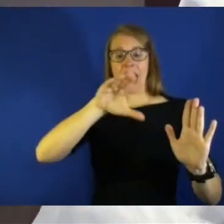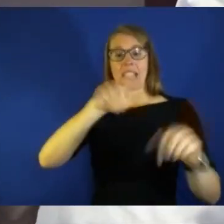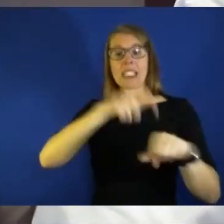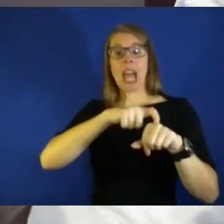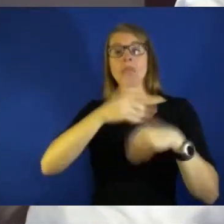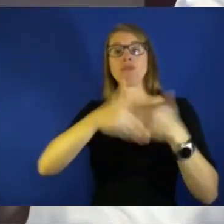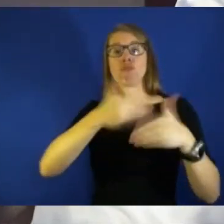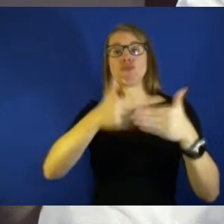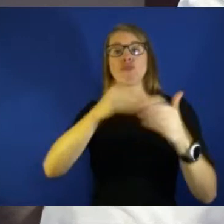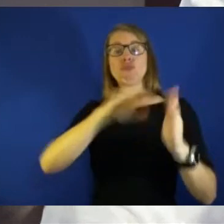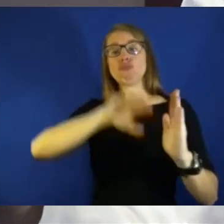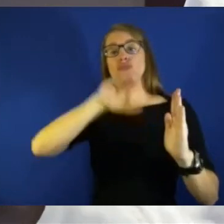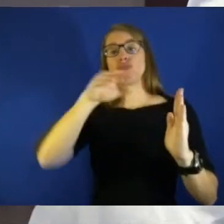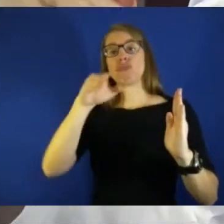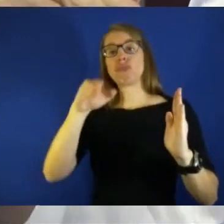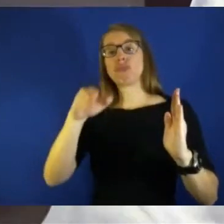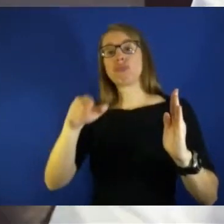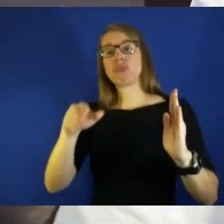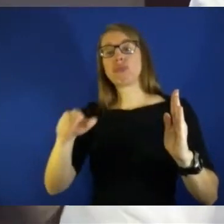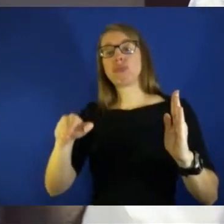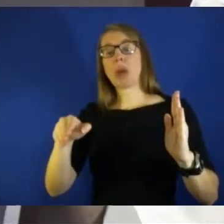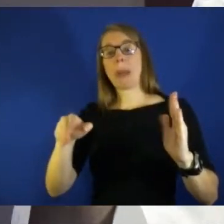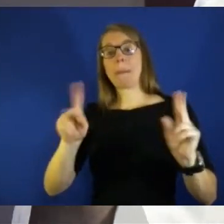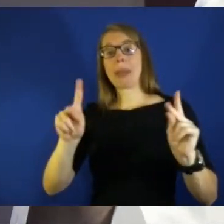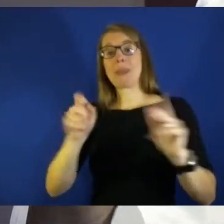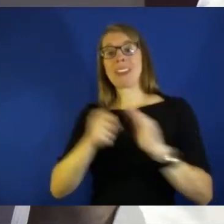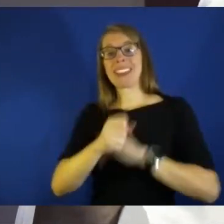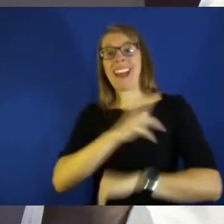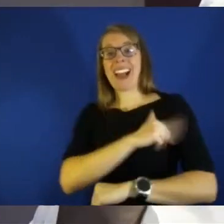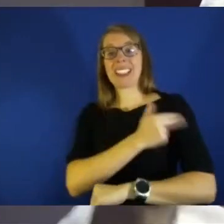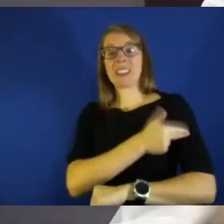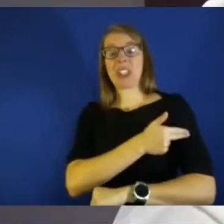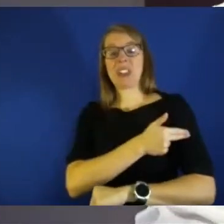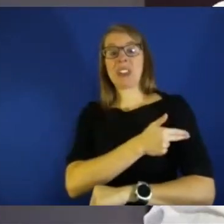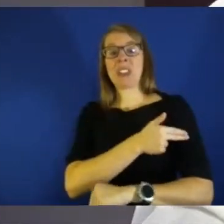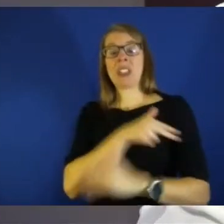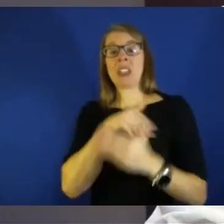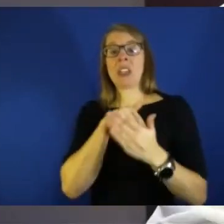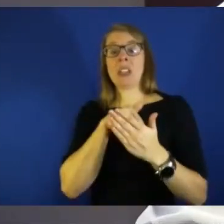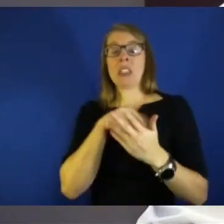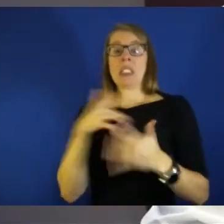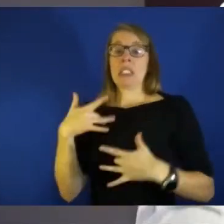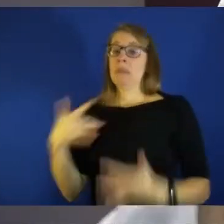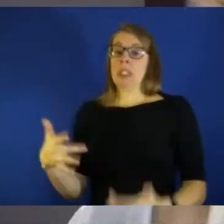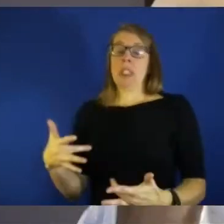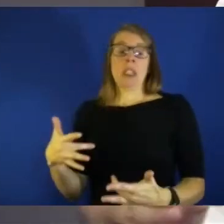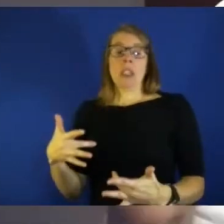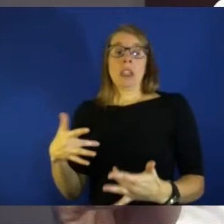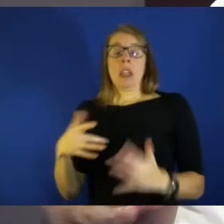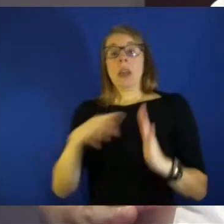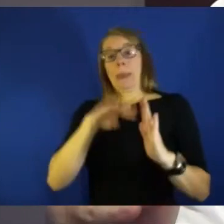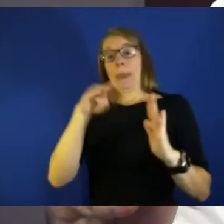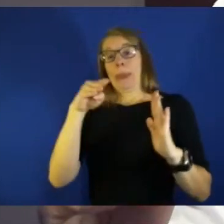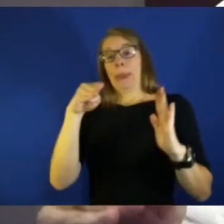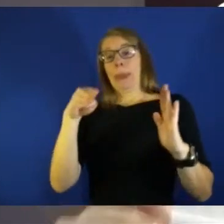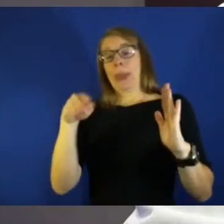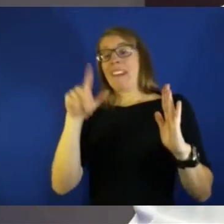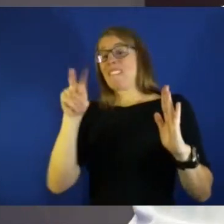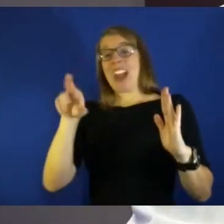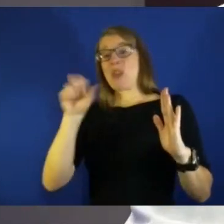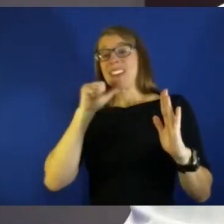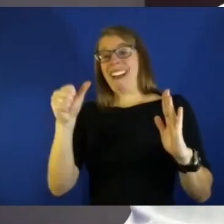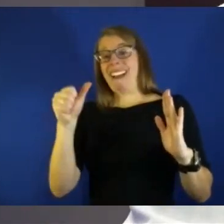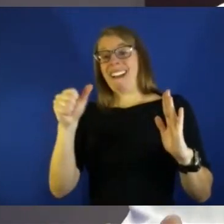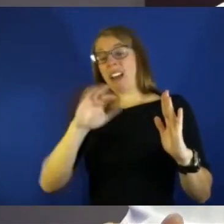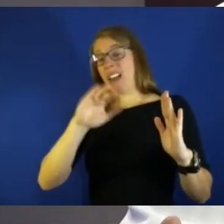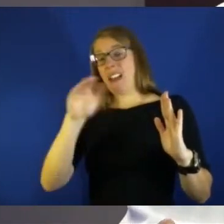goes down, and those people that are in the hospital, it's not, oftentimes, especially once we move further along, it's not the virus. There's not much